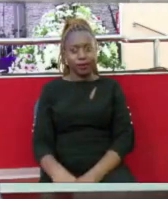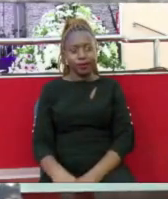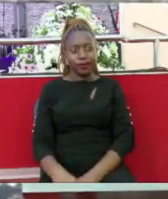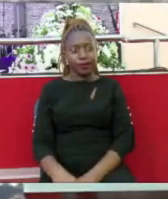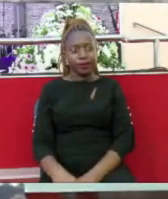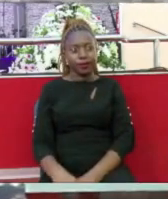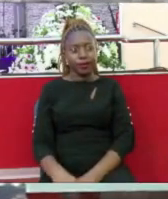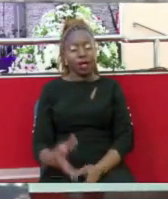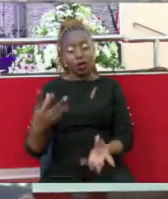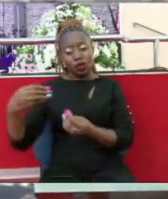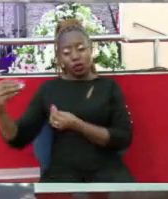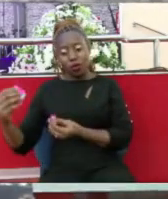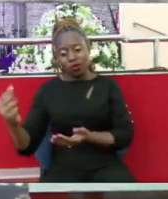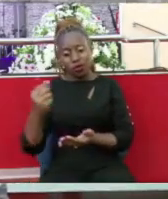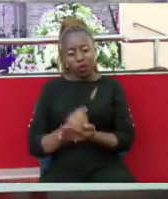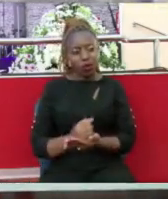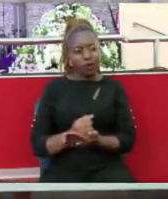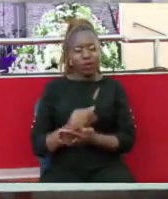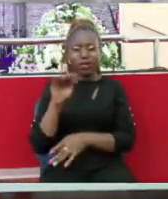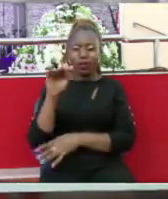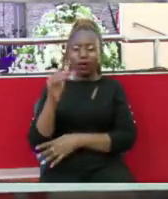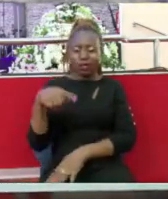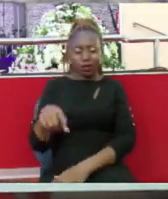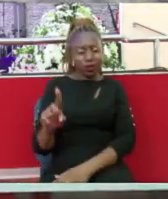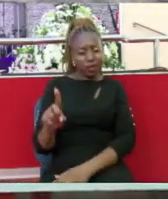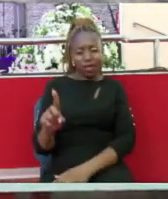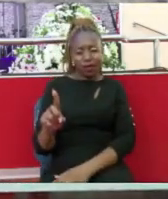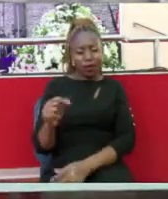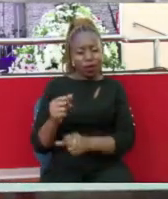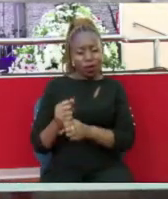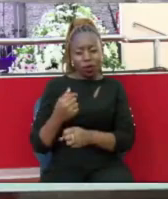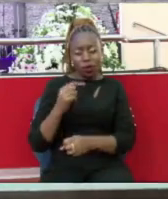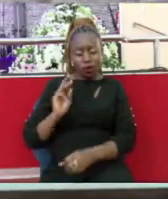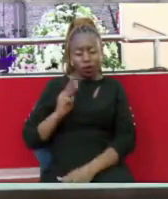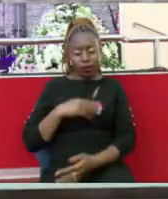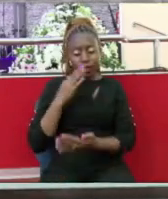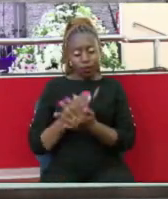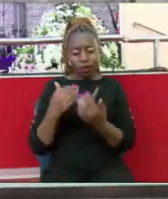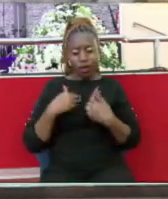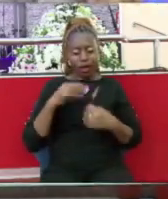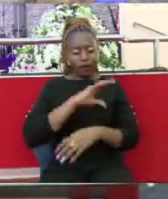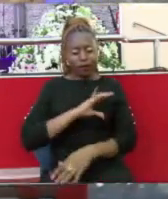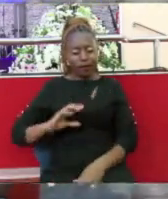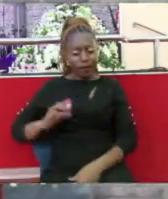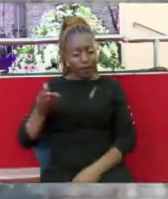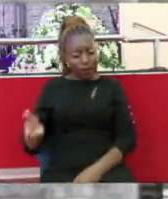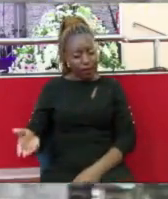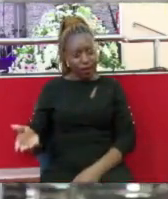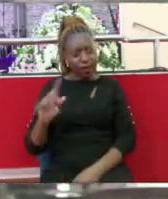You haven't gone to an office and you're asking yourself, aren't there Christians in this office? Am I